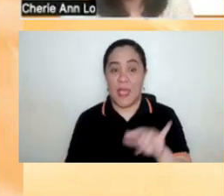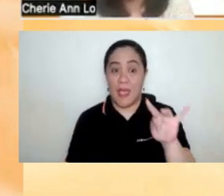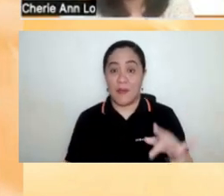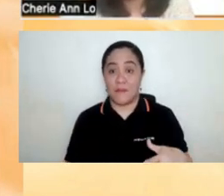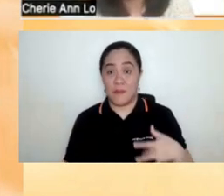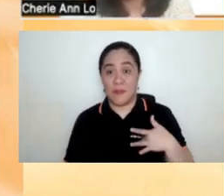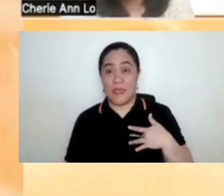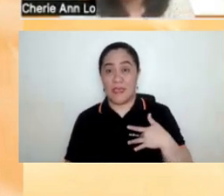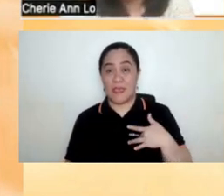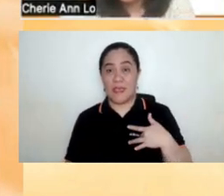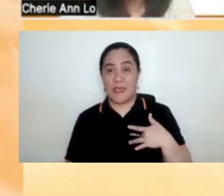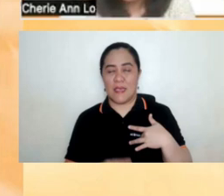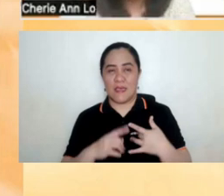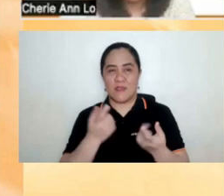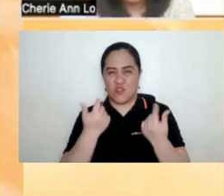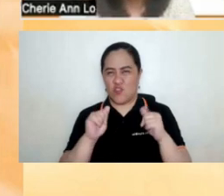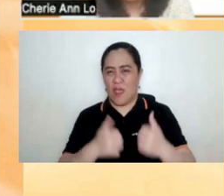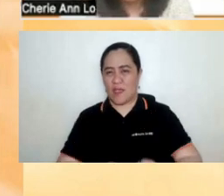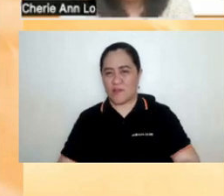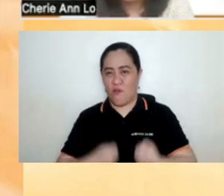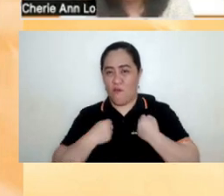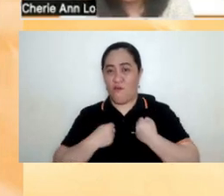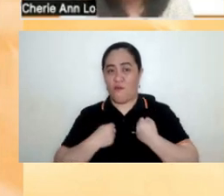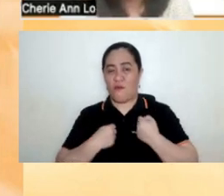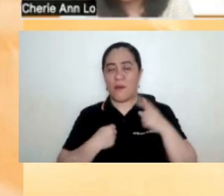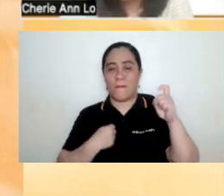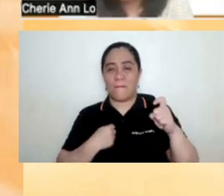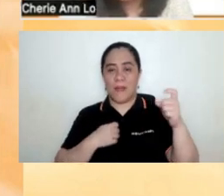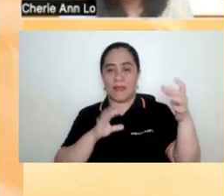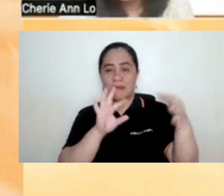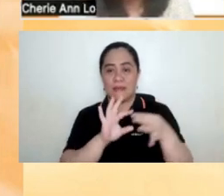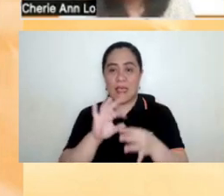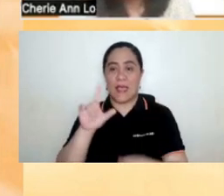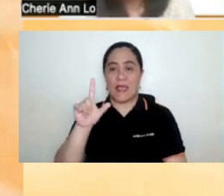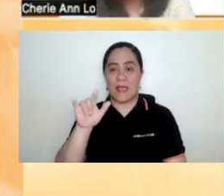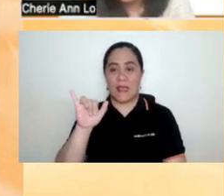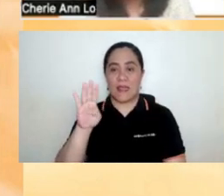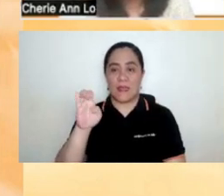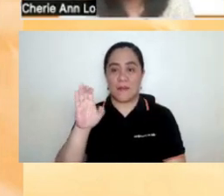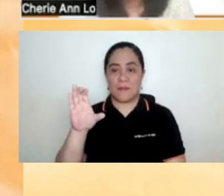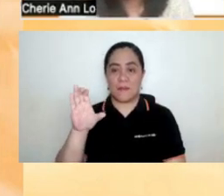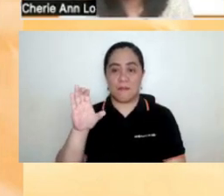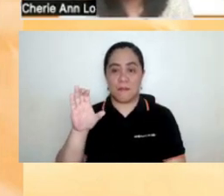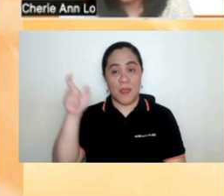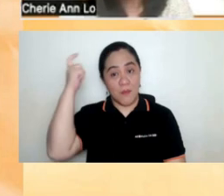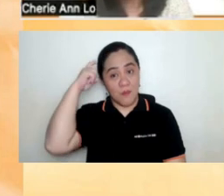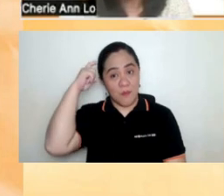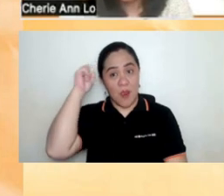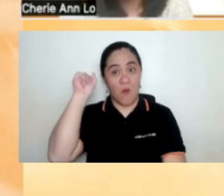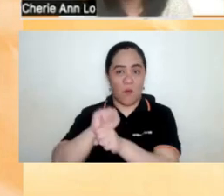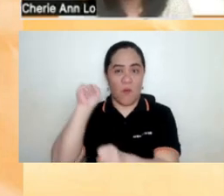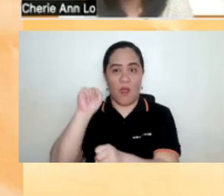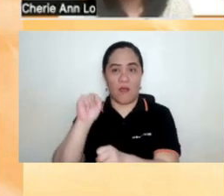it's in survival mode, it actually affects the way the limbic brain is functioning. So sometimes, even if you don't have